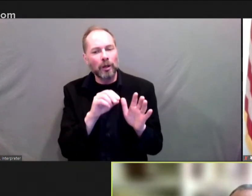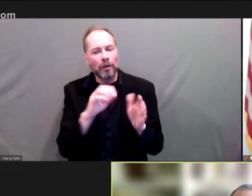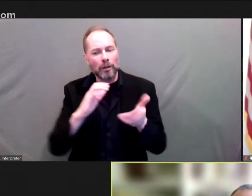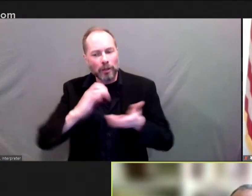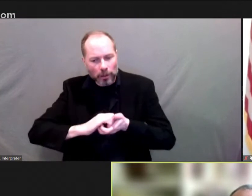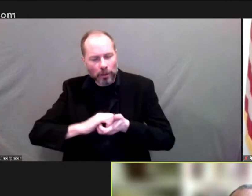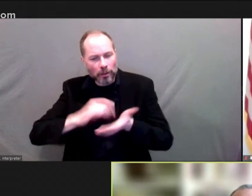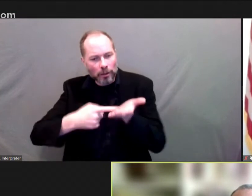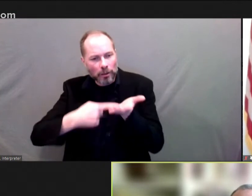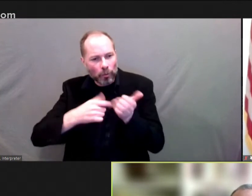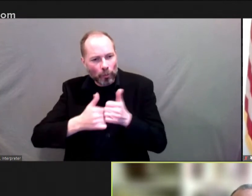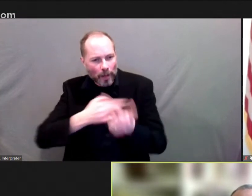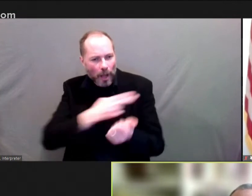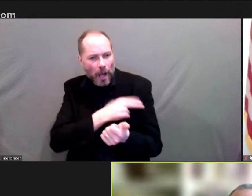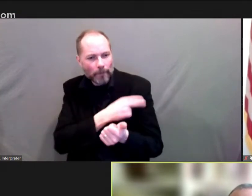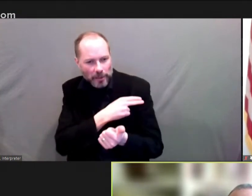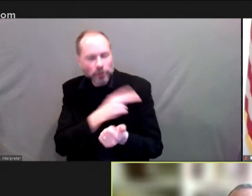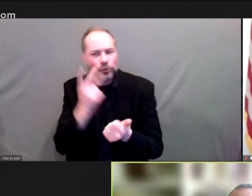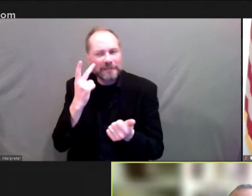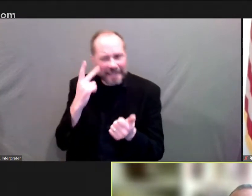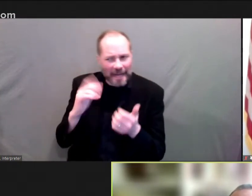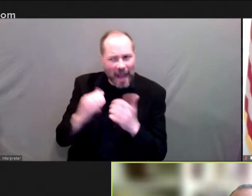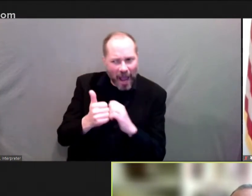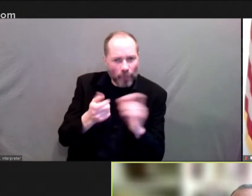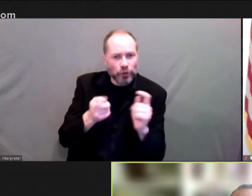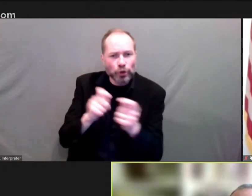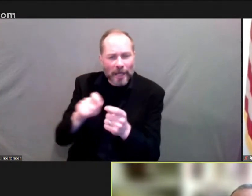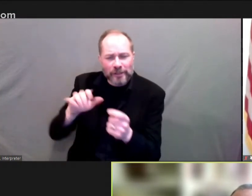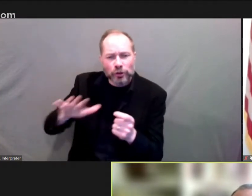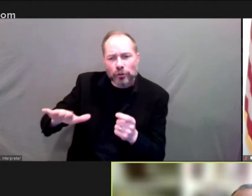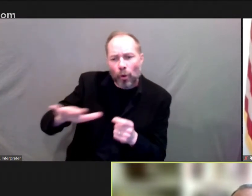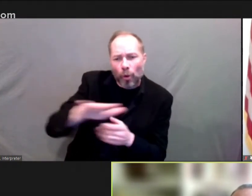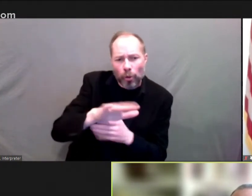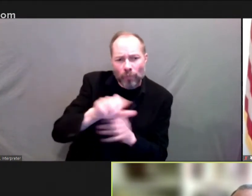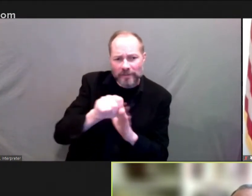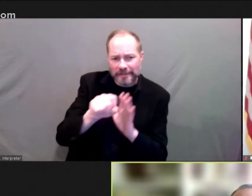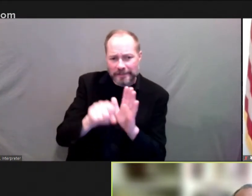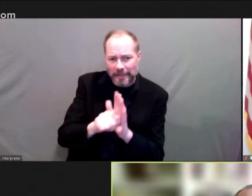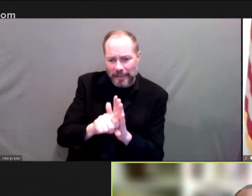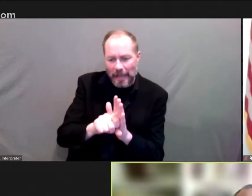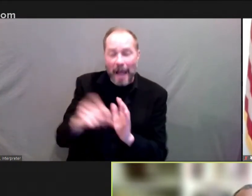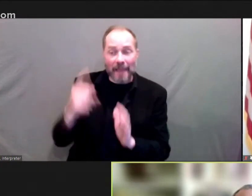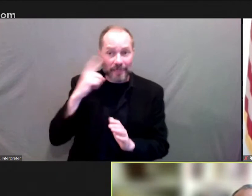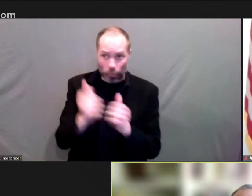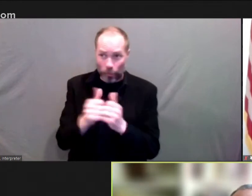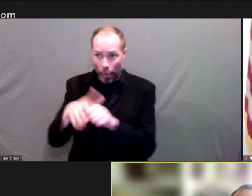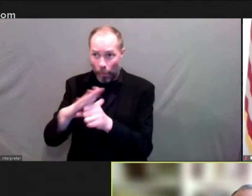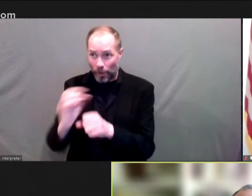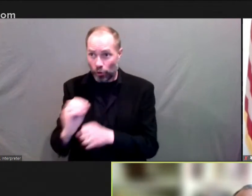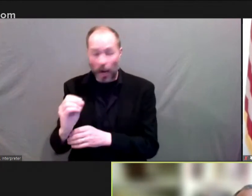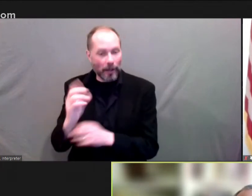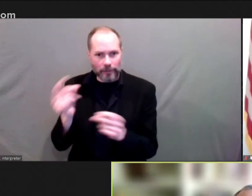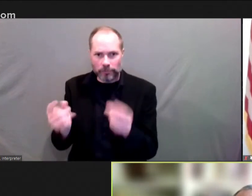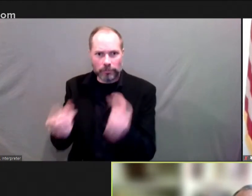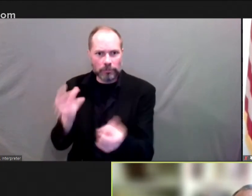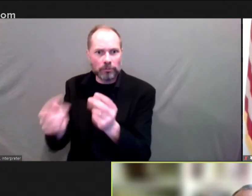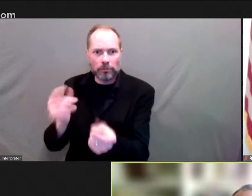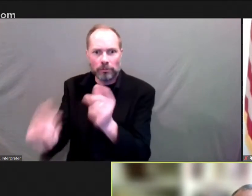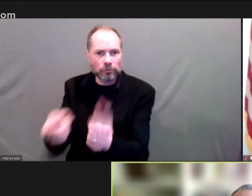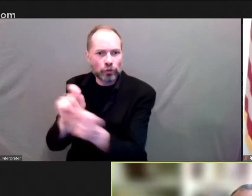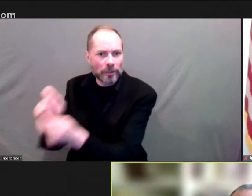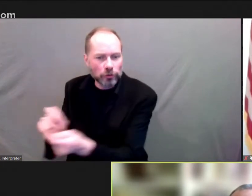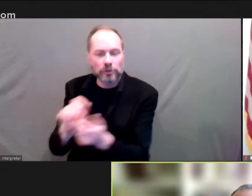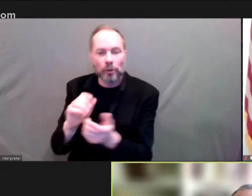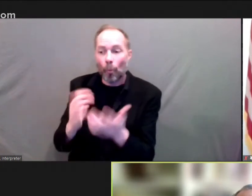to understand how things are changing. I think with Omicron, things change very quickly, and so what might